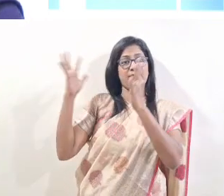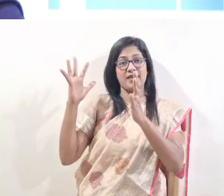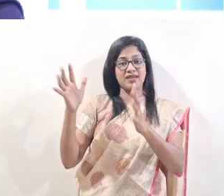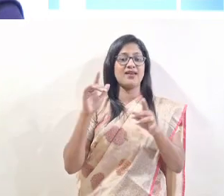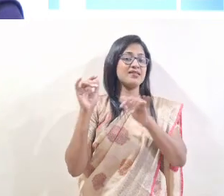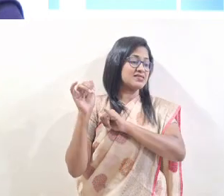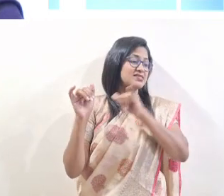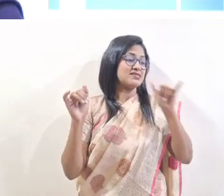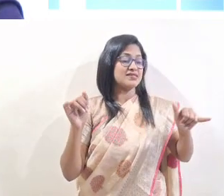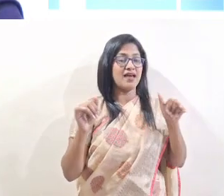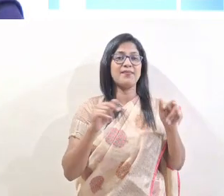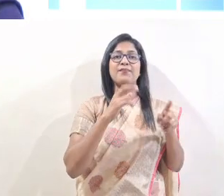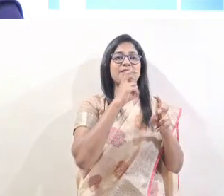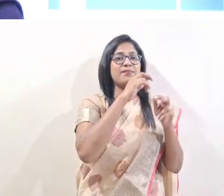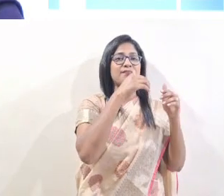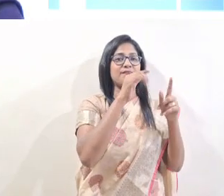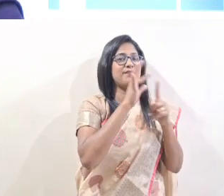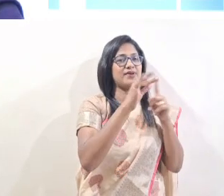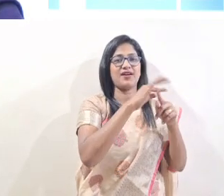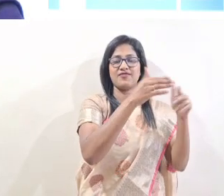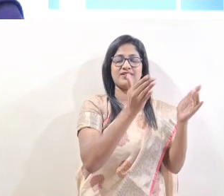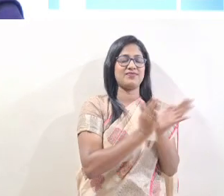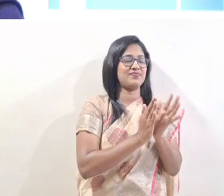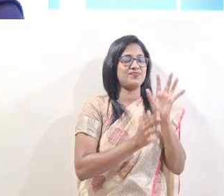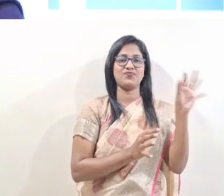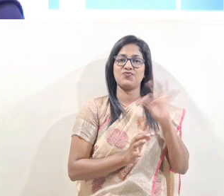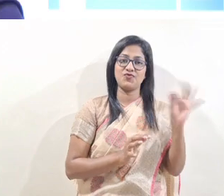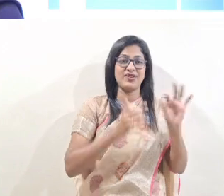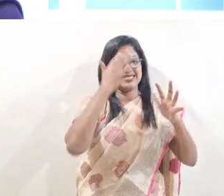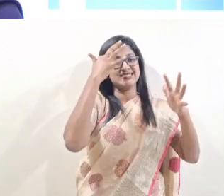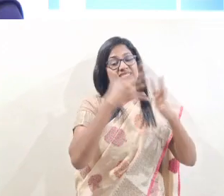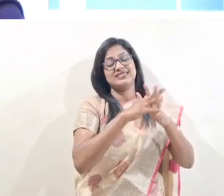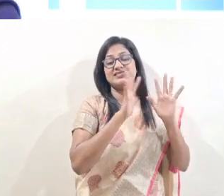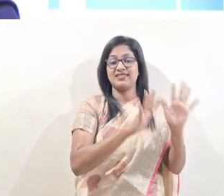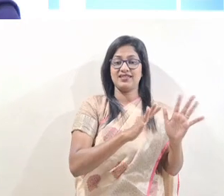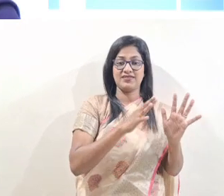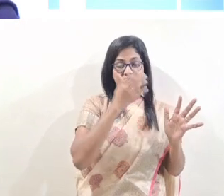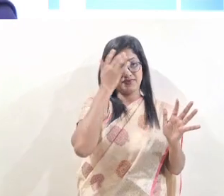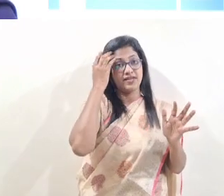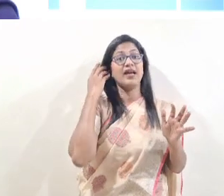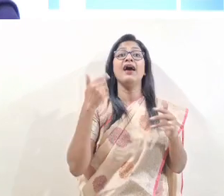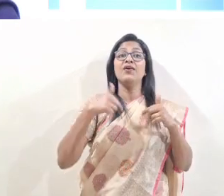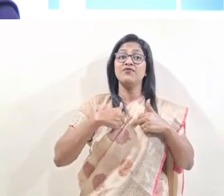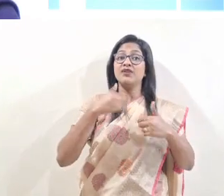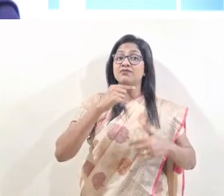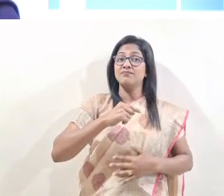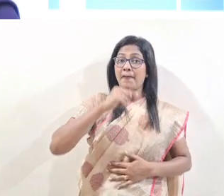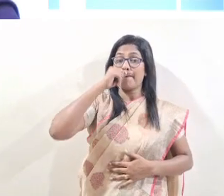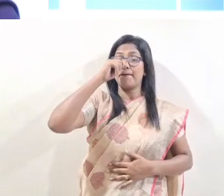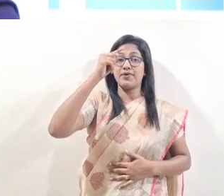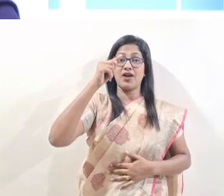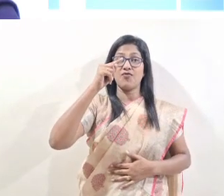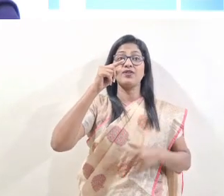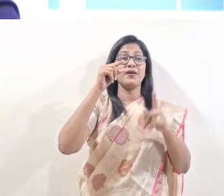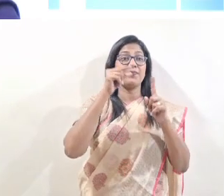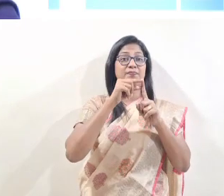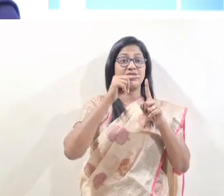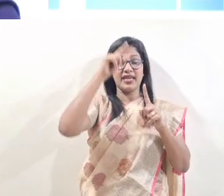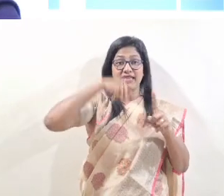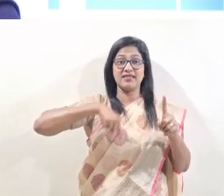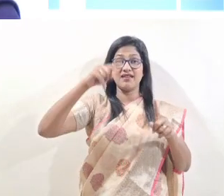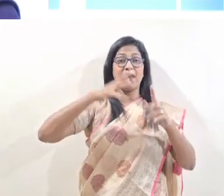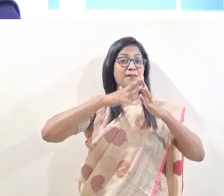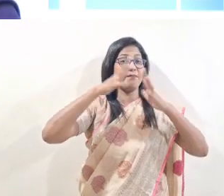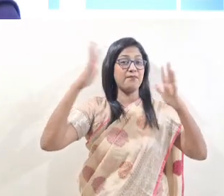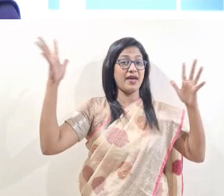sector metro doesn't have, and they are already stressed in many ways. We are very proud to have the largest PPP metro in India,